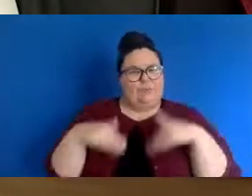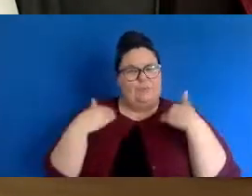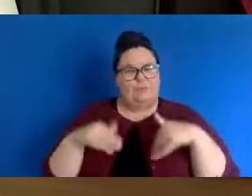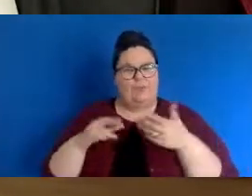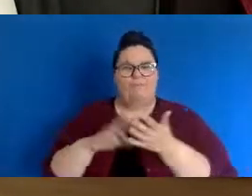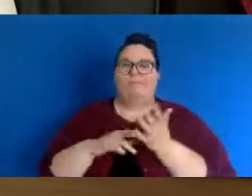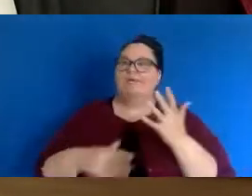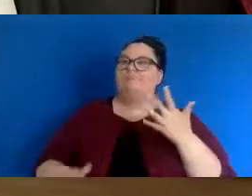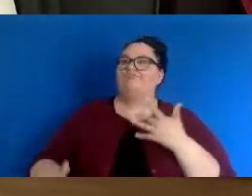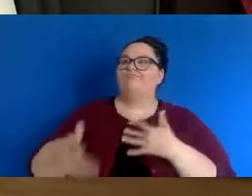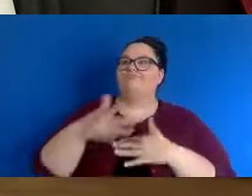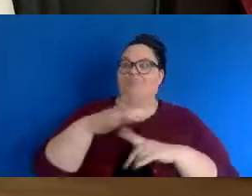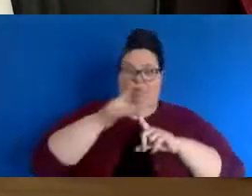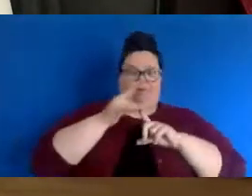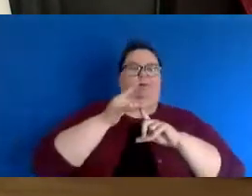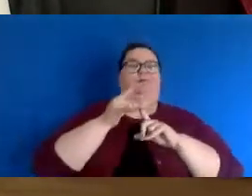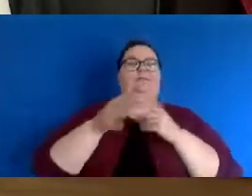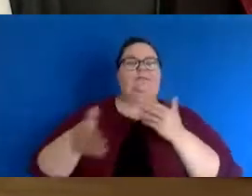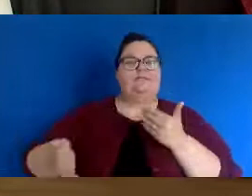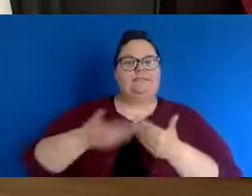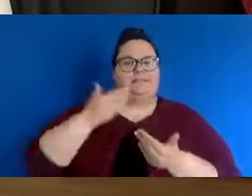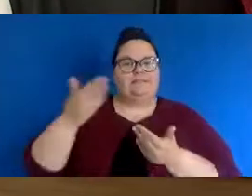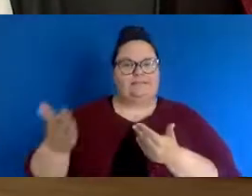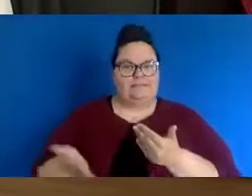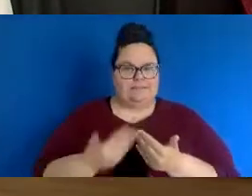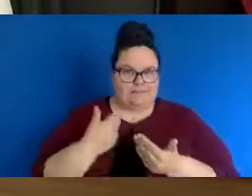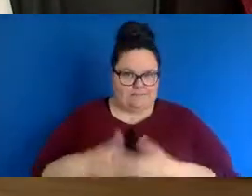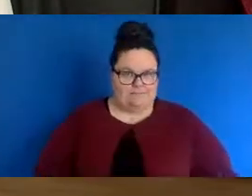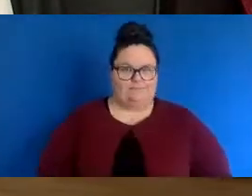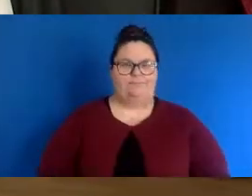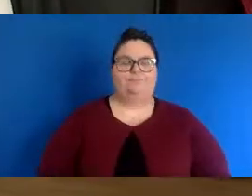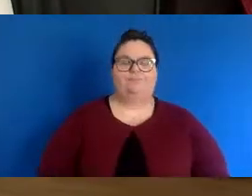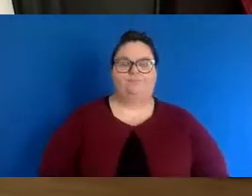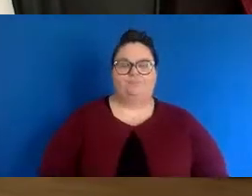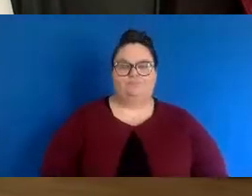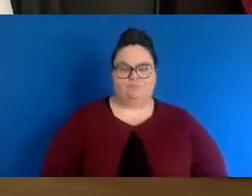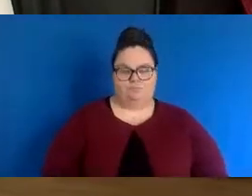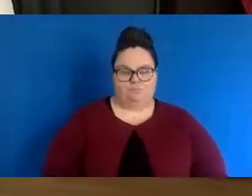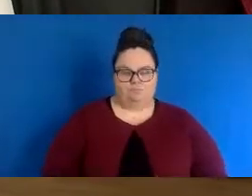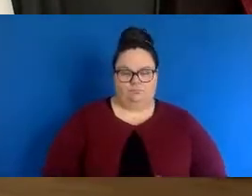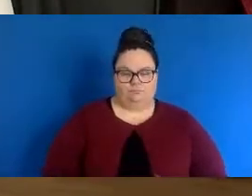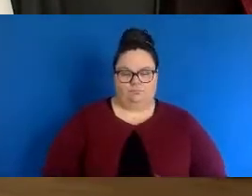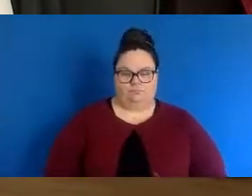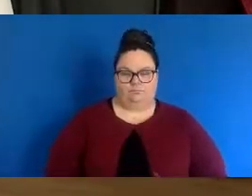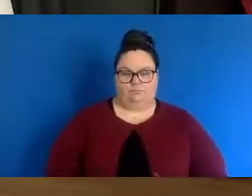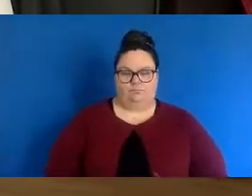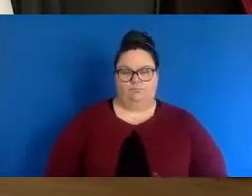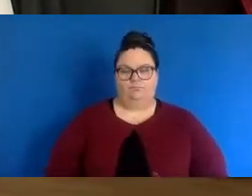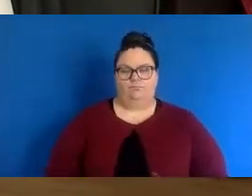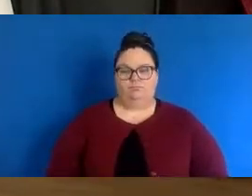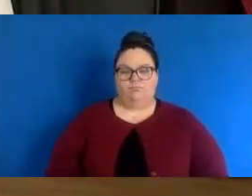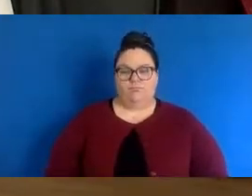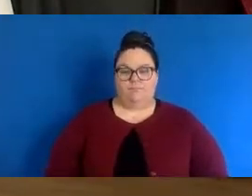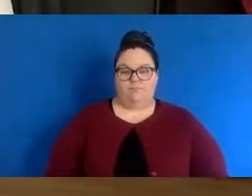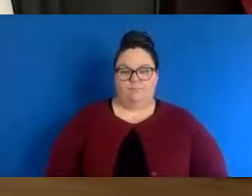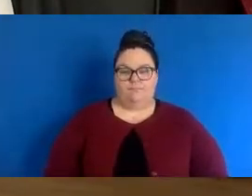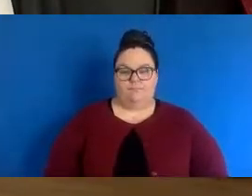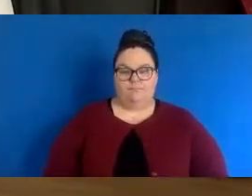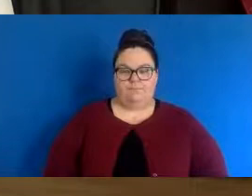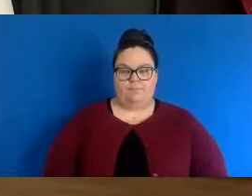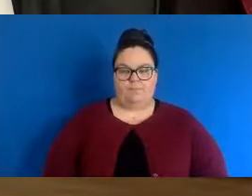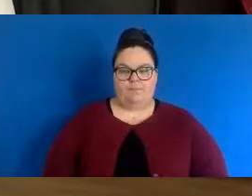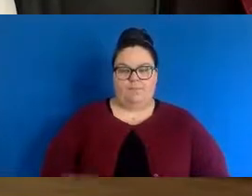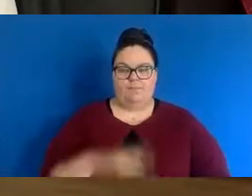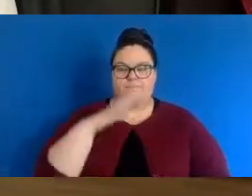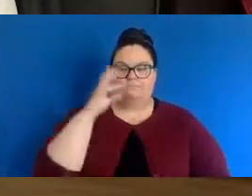casual contact. Si vous prévoyez If you're planning to travel outside the province, make sure you